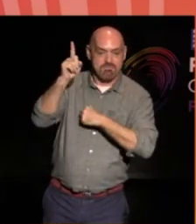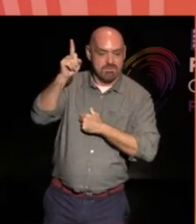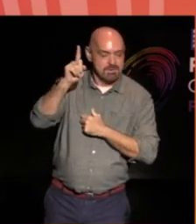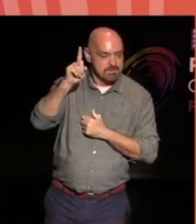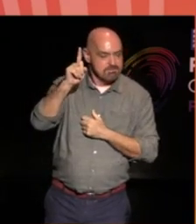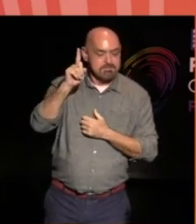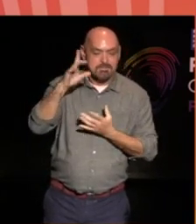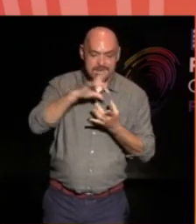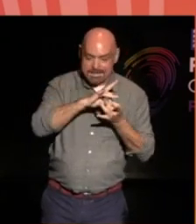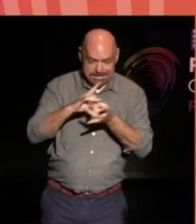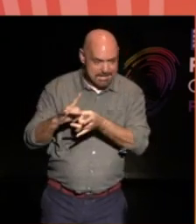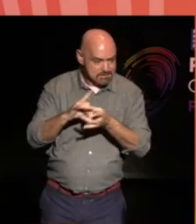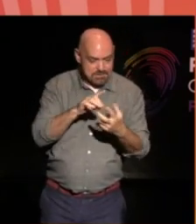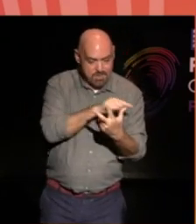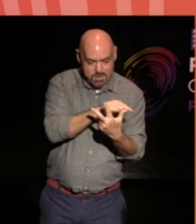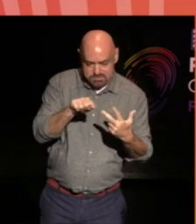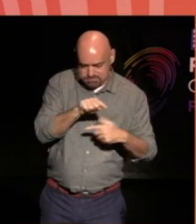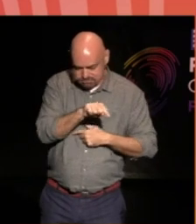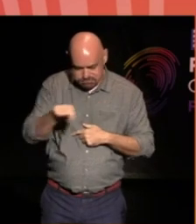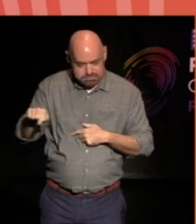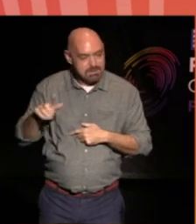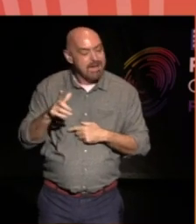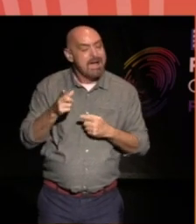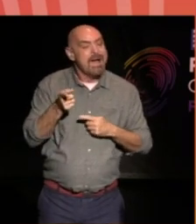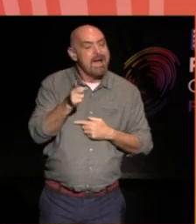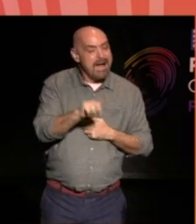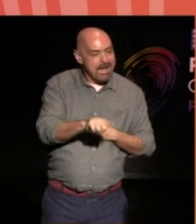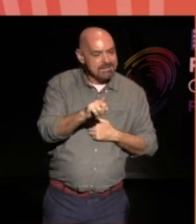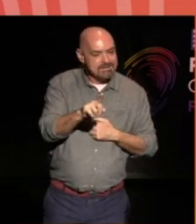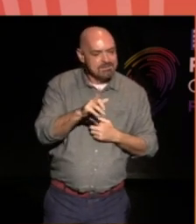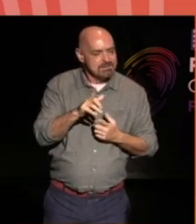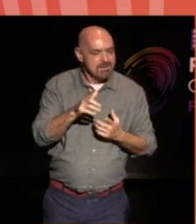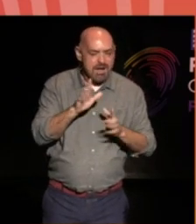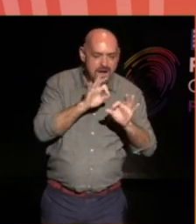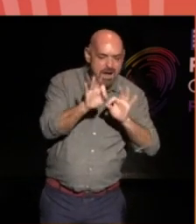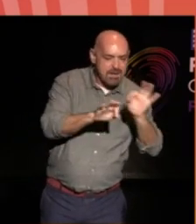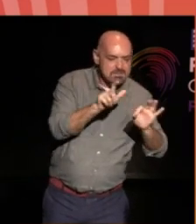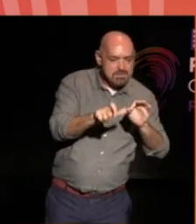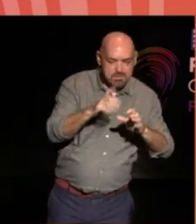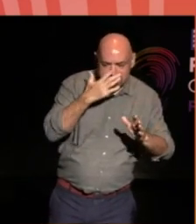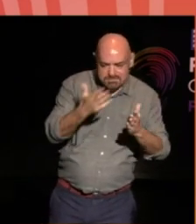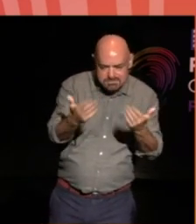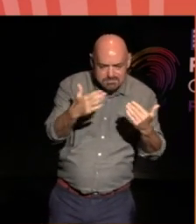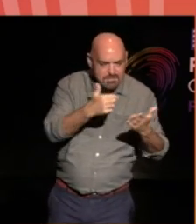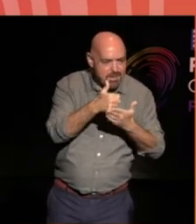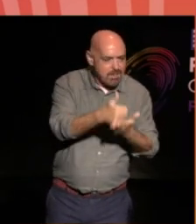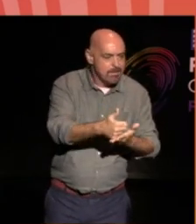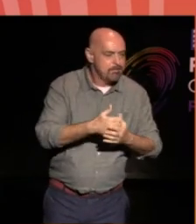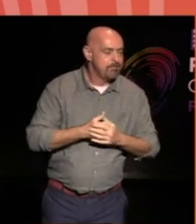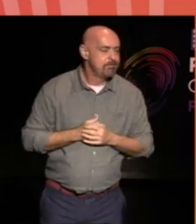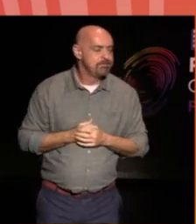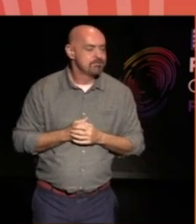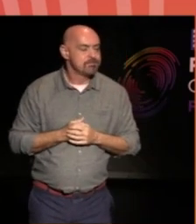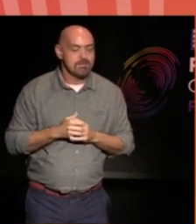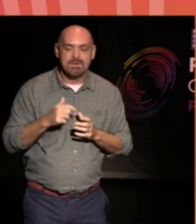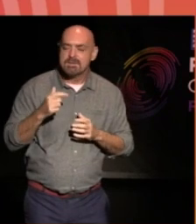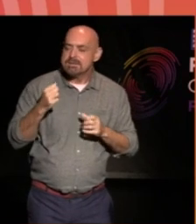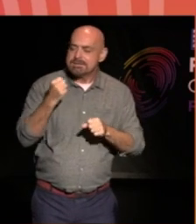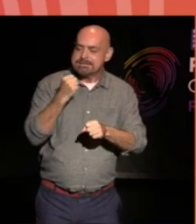there's a connection between everything that we do, and I think appealing to the best in people. Do you think that the